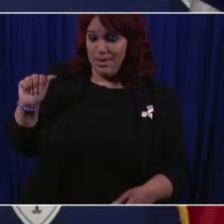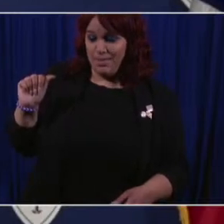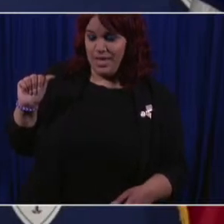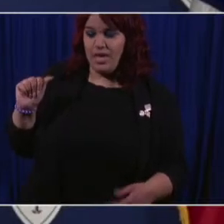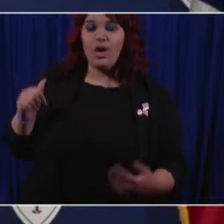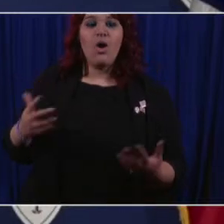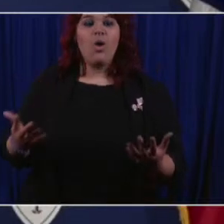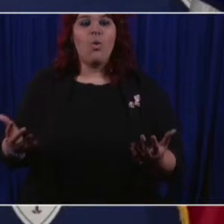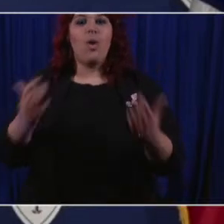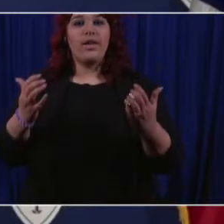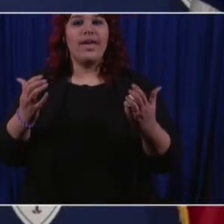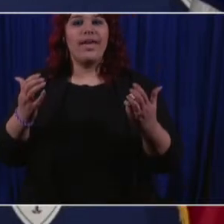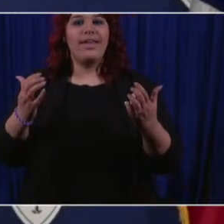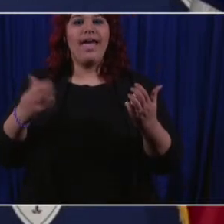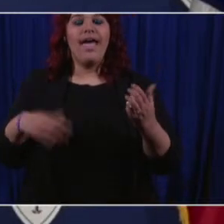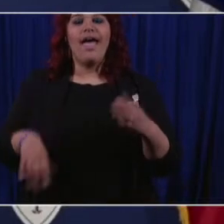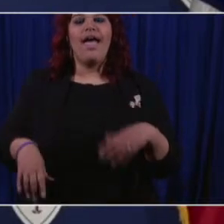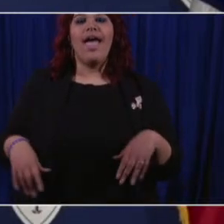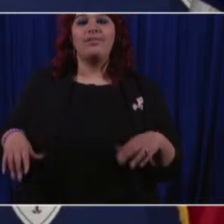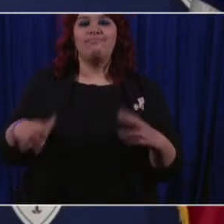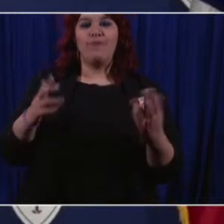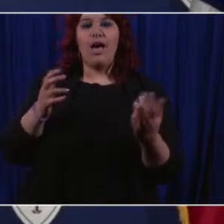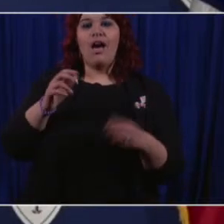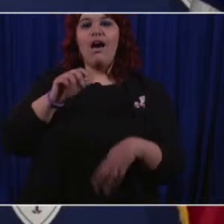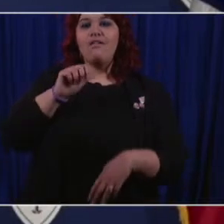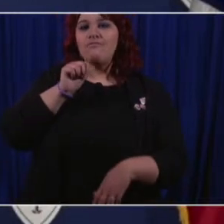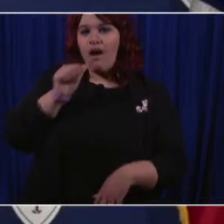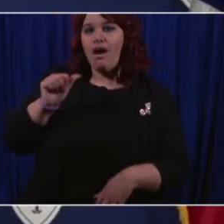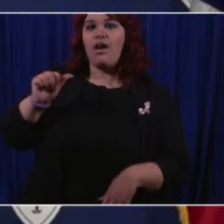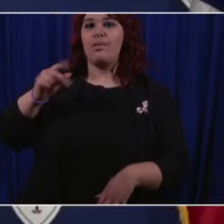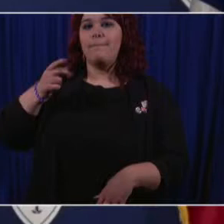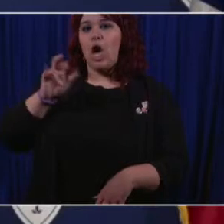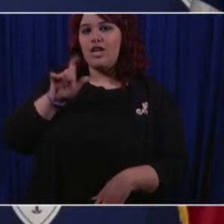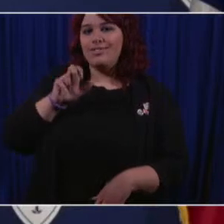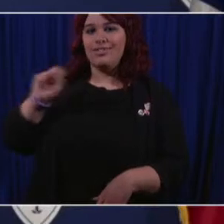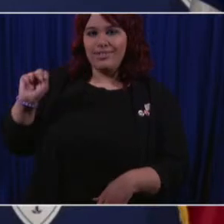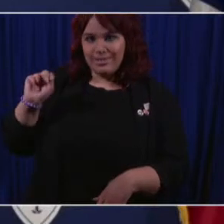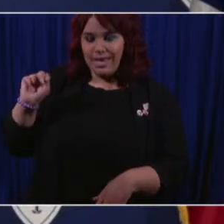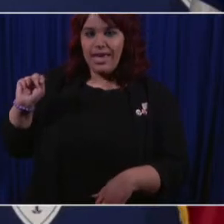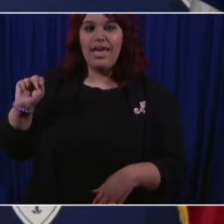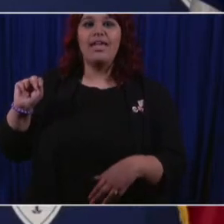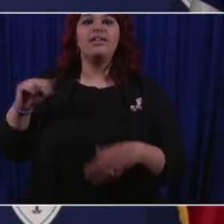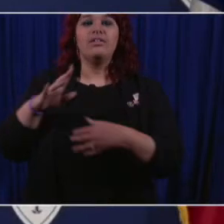elections, but only for Supreme Court and appellate court races.